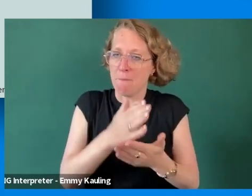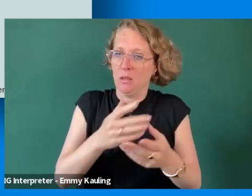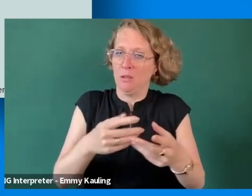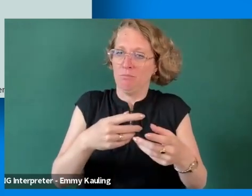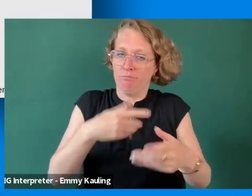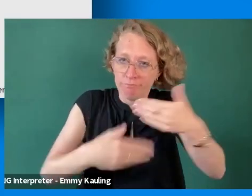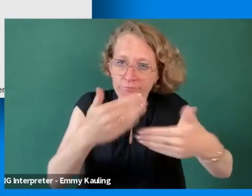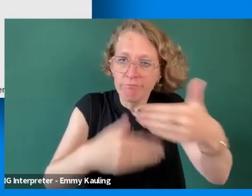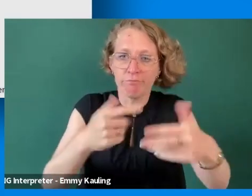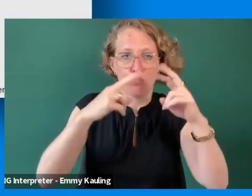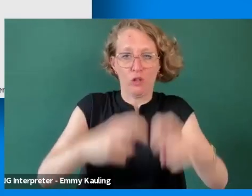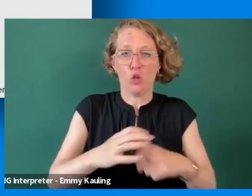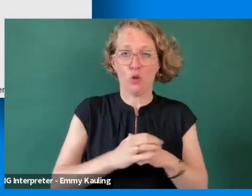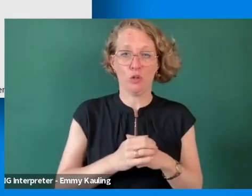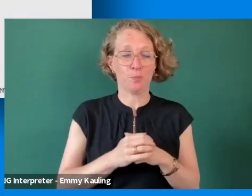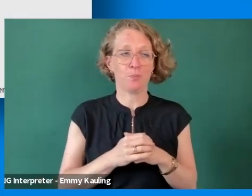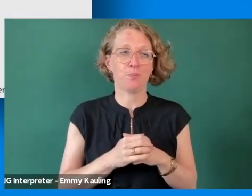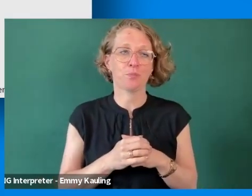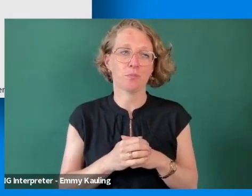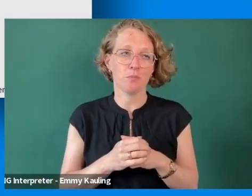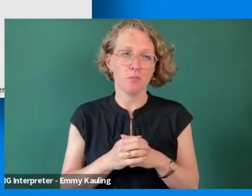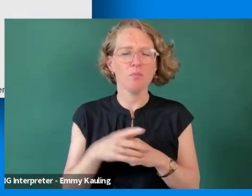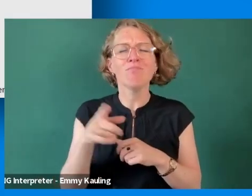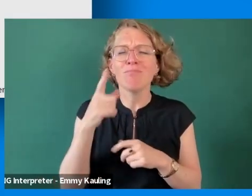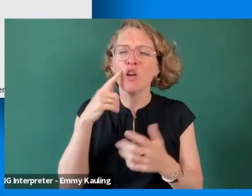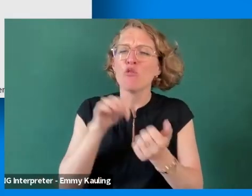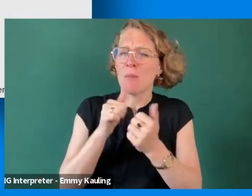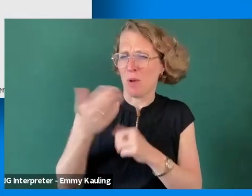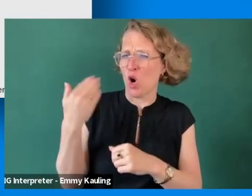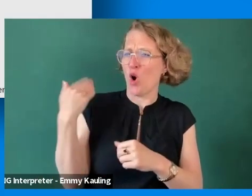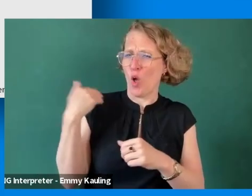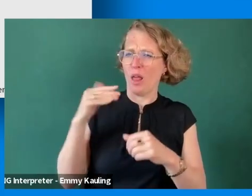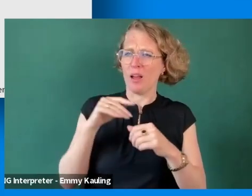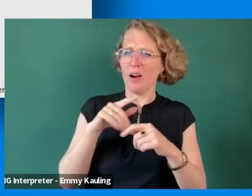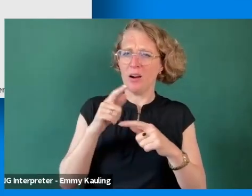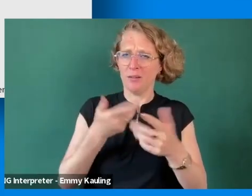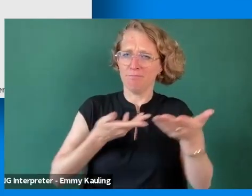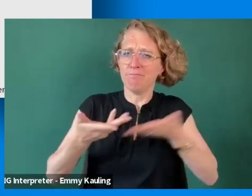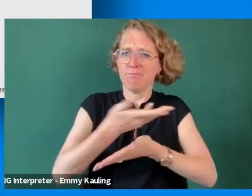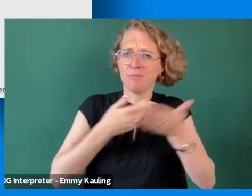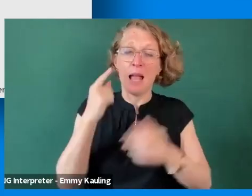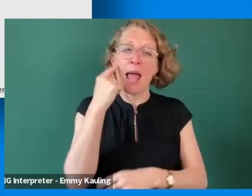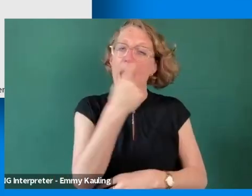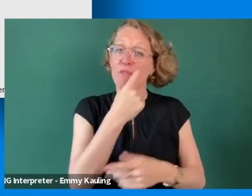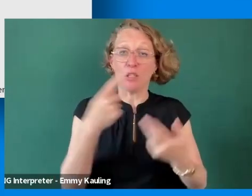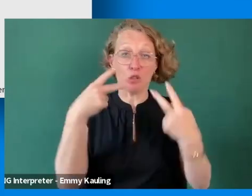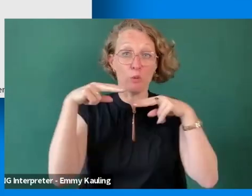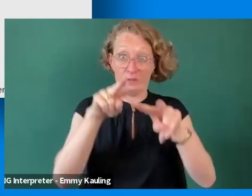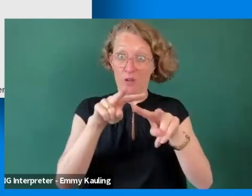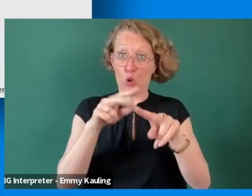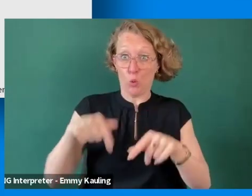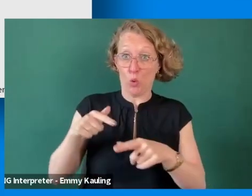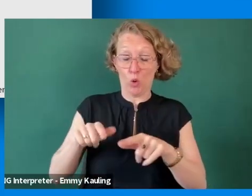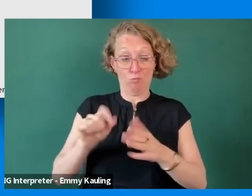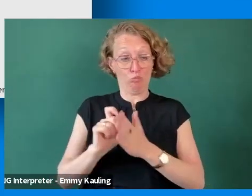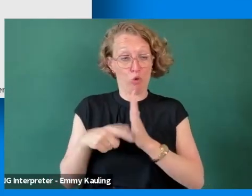next slide, Steffi. You might remember, and earlier in the chat, the evidence review that we published at the beginning of the project a